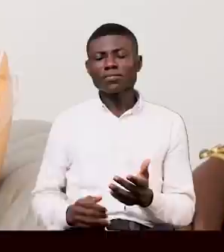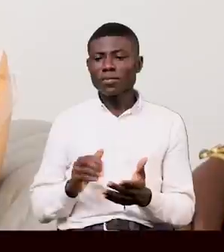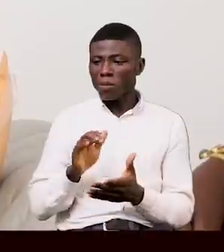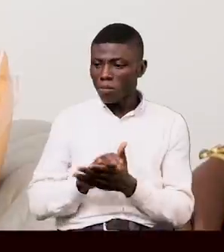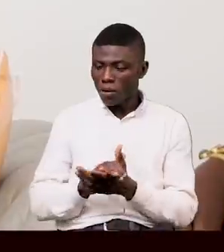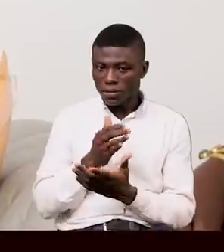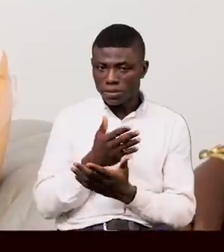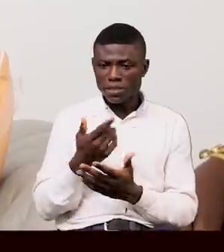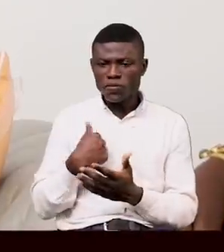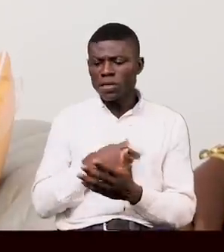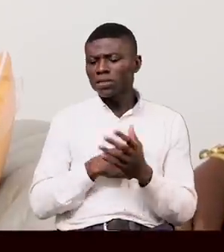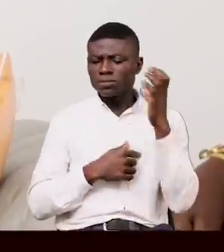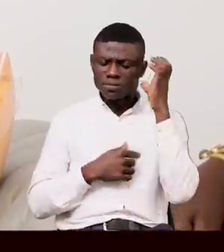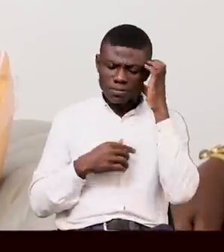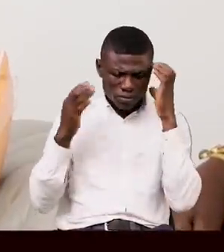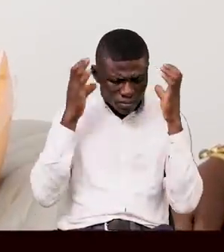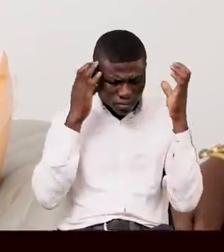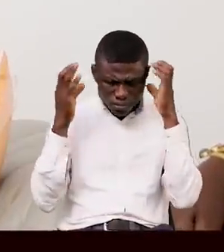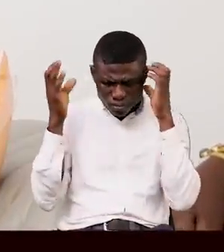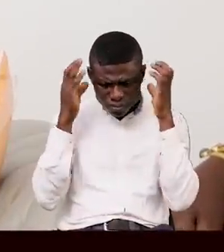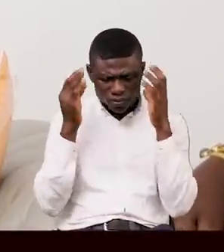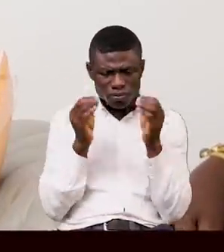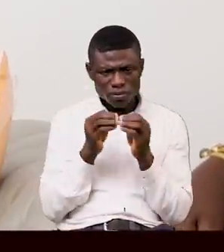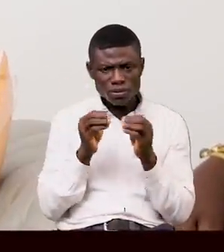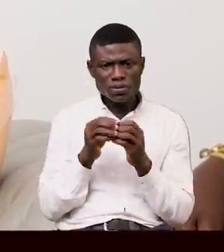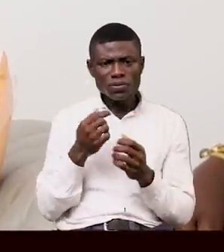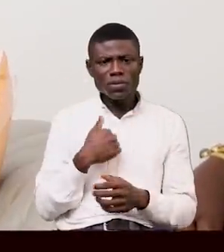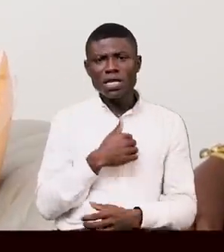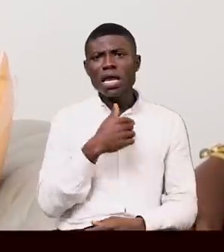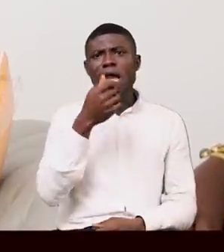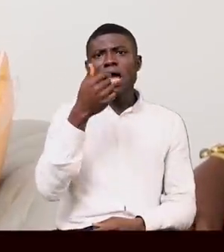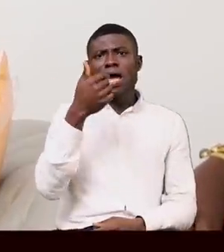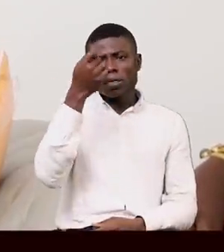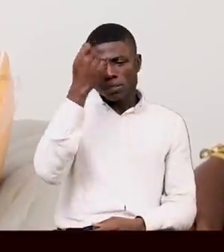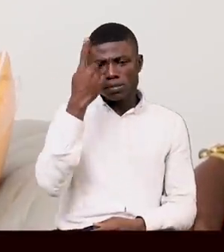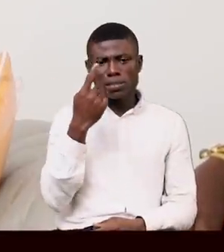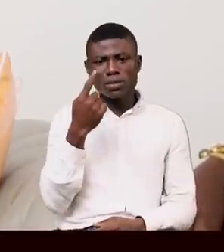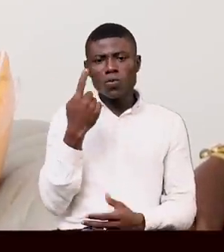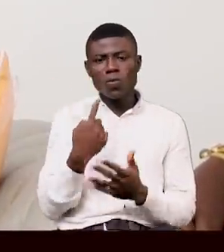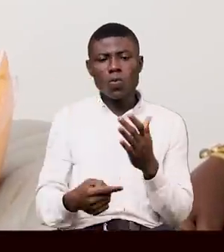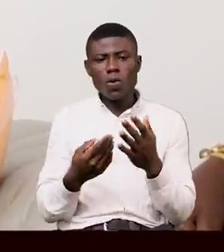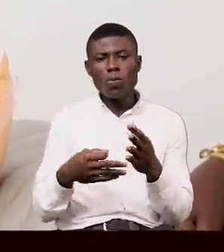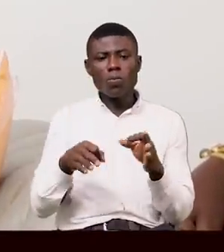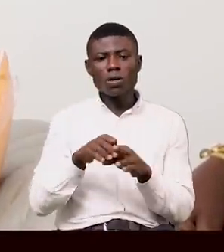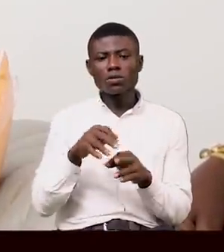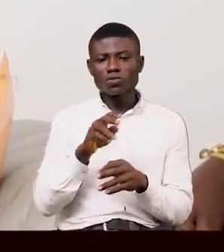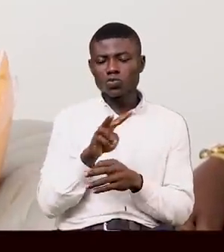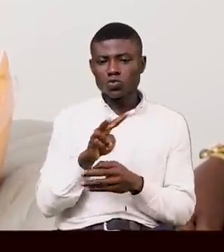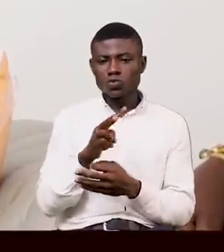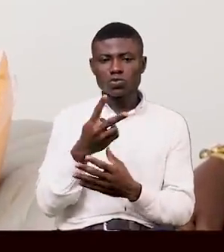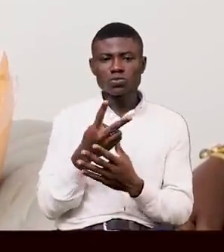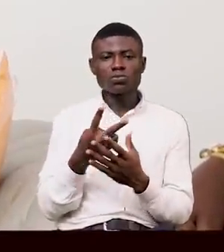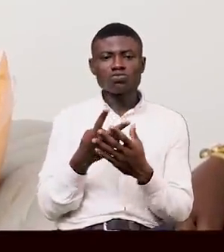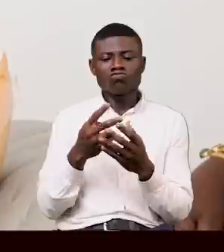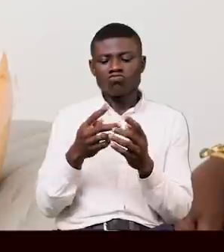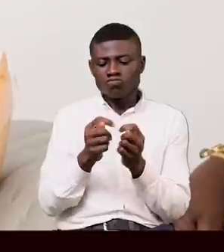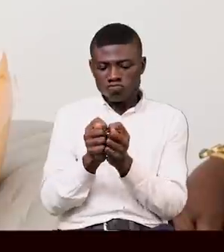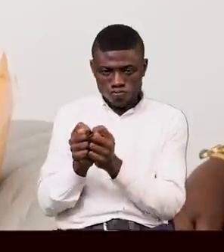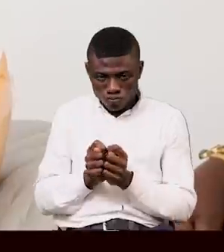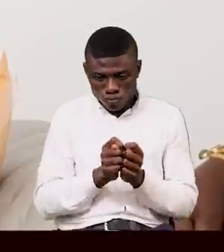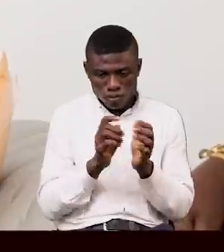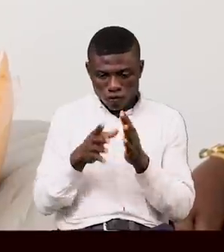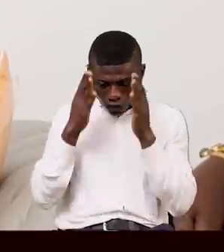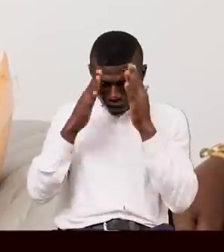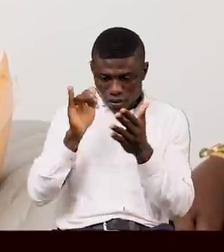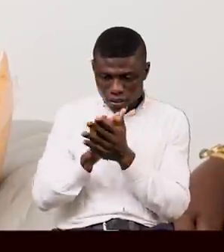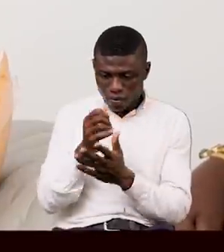aware sem so so ya tibi aha de hia ne se mu ye no mu be ka bom na de moye no ma focus se mu we